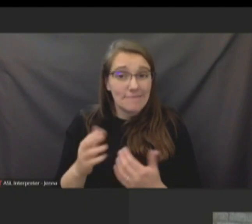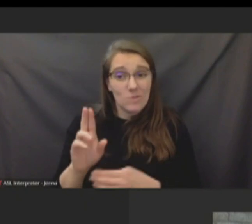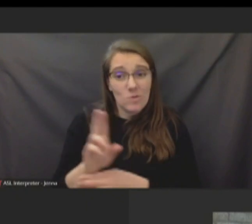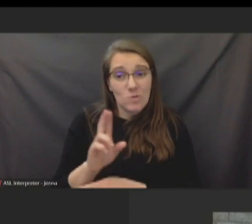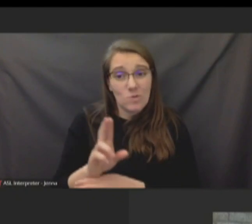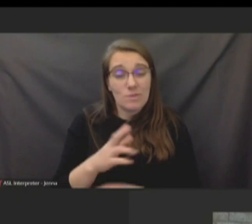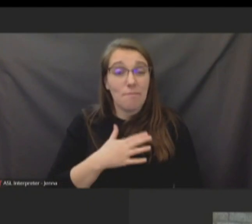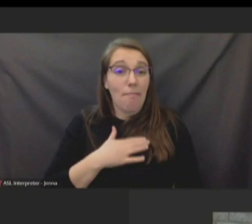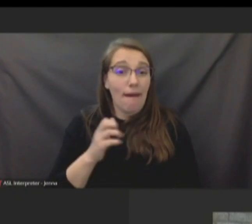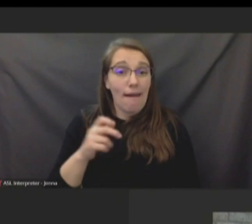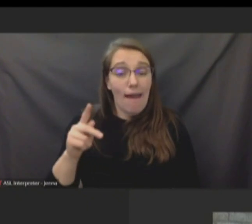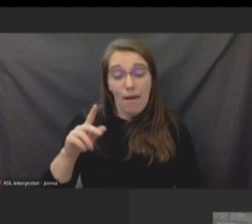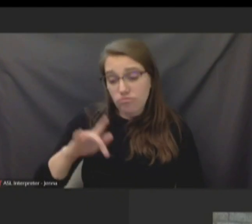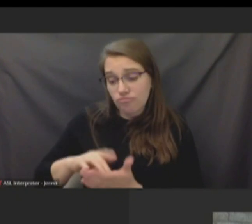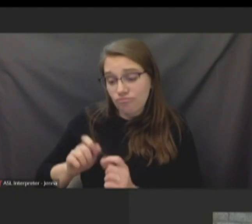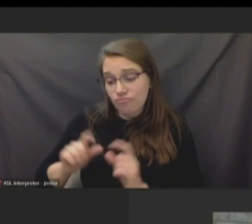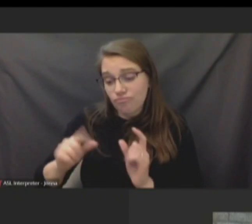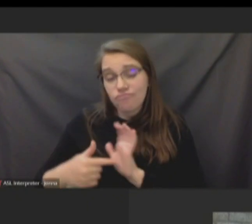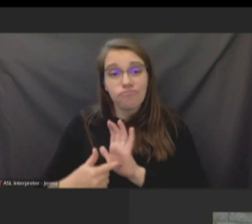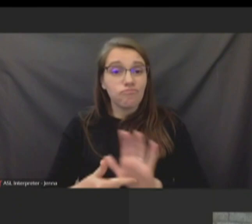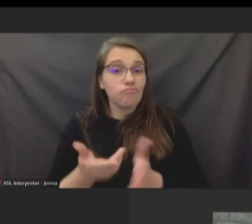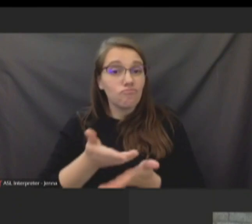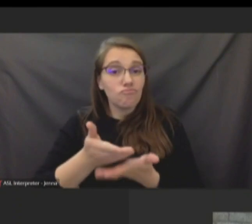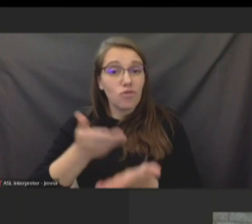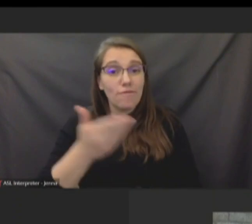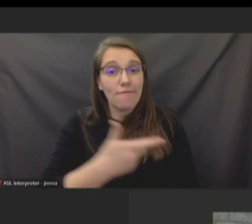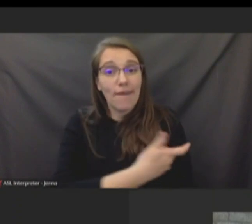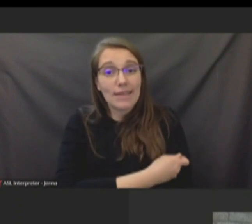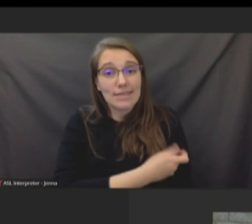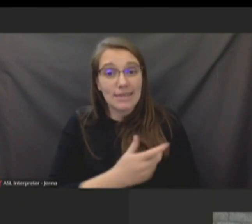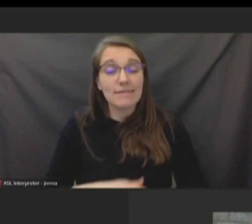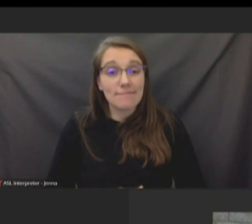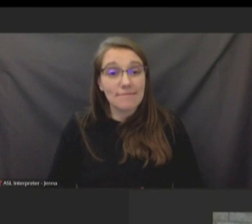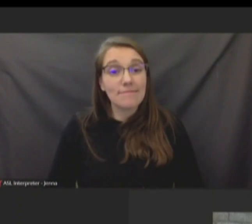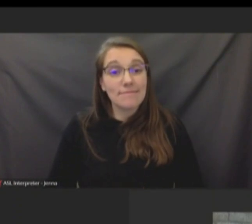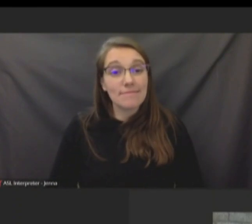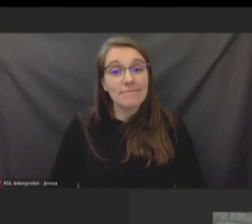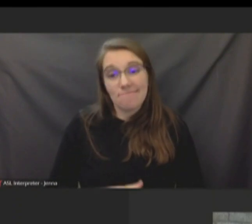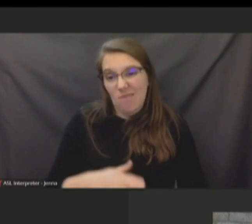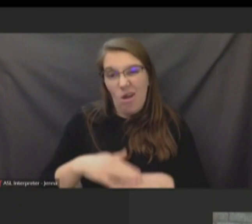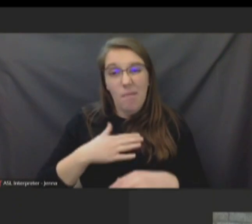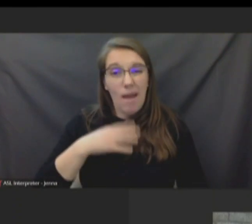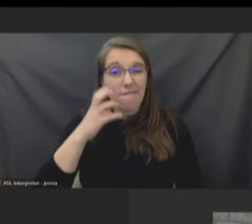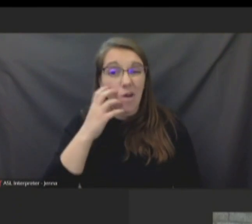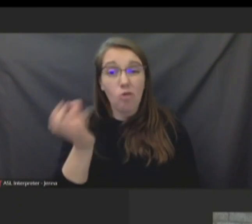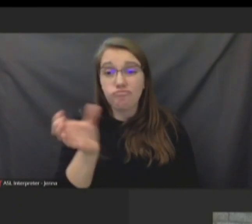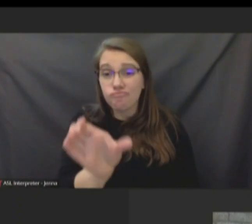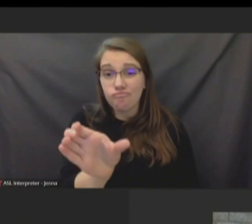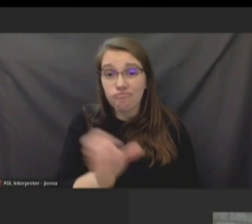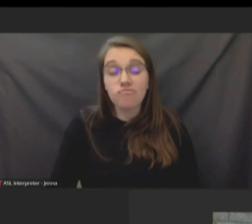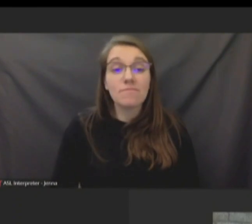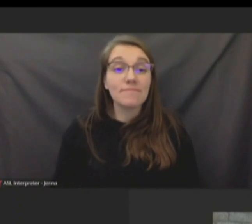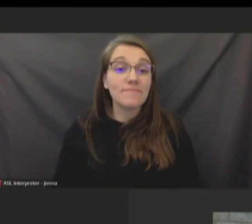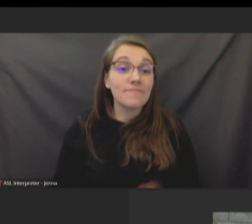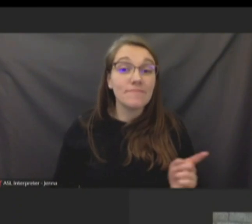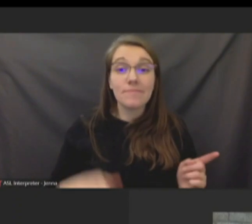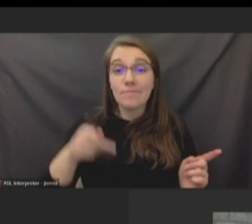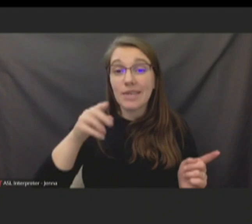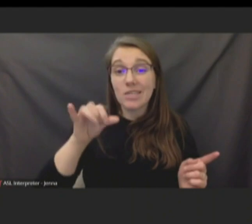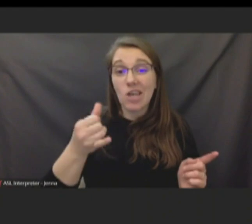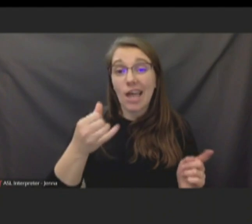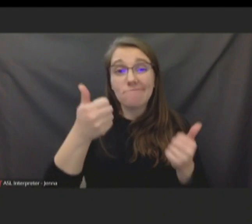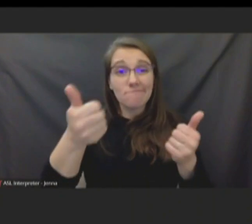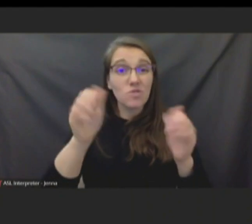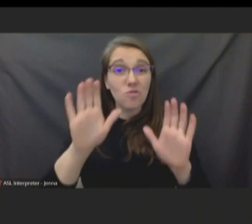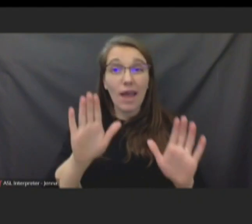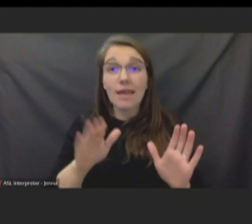pull up my app and show my proof of vaccination right on my phone. Yeah, that's great. And I do